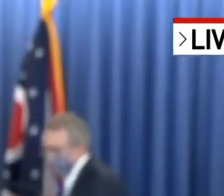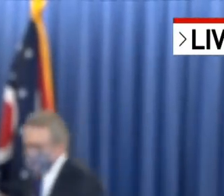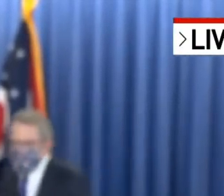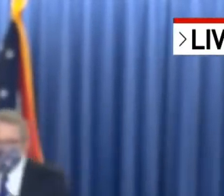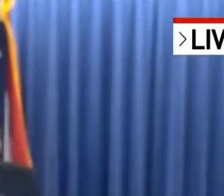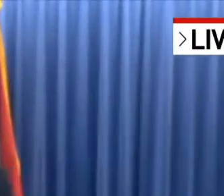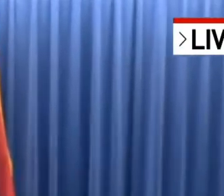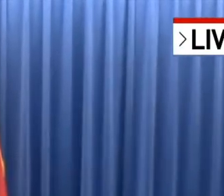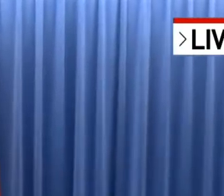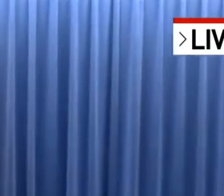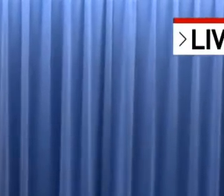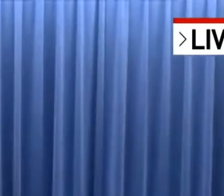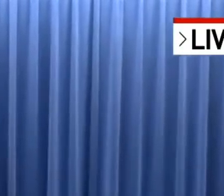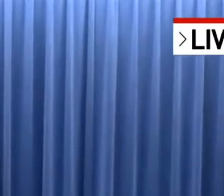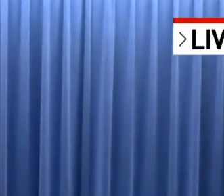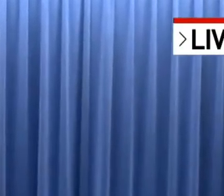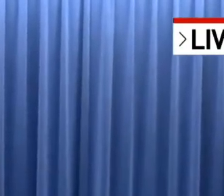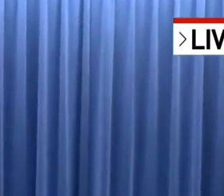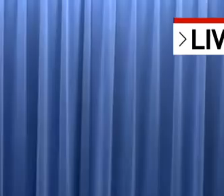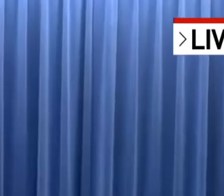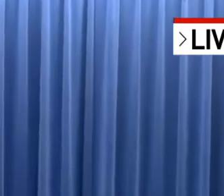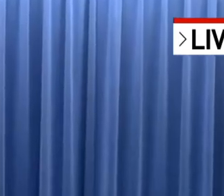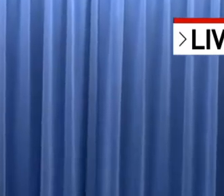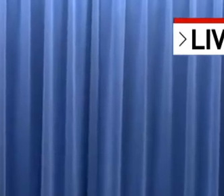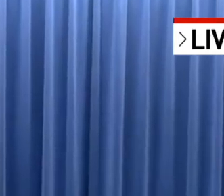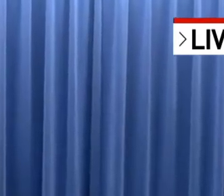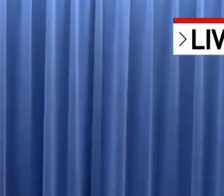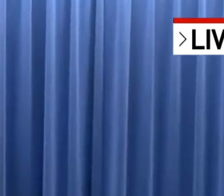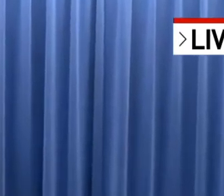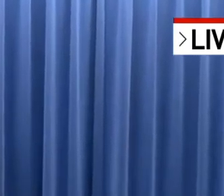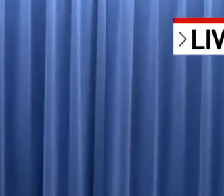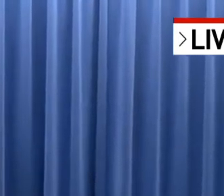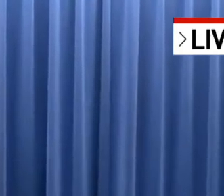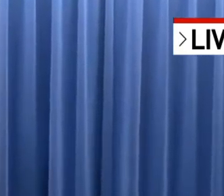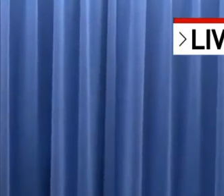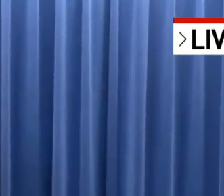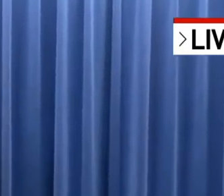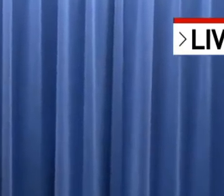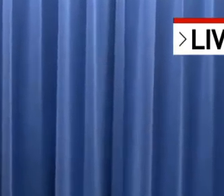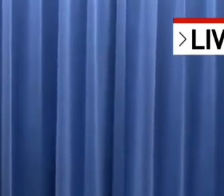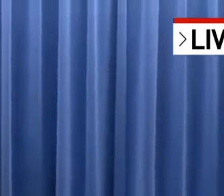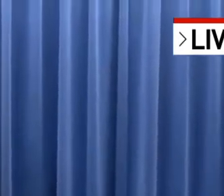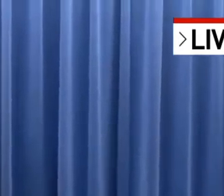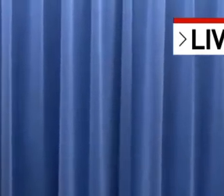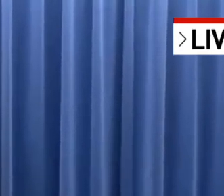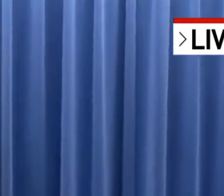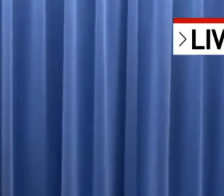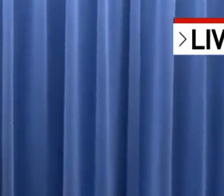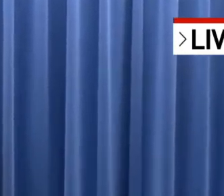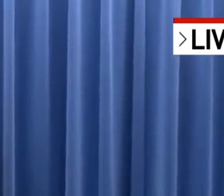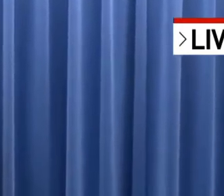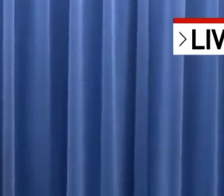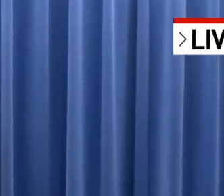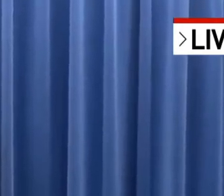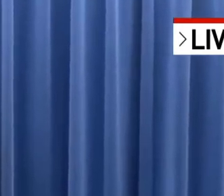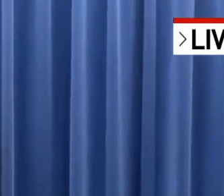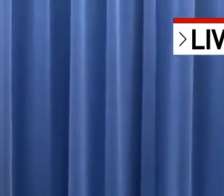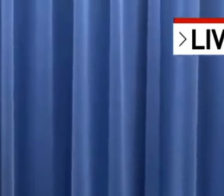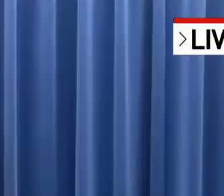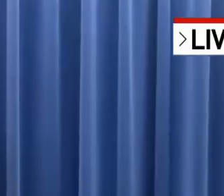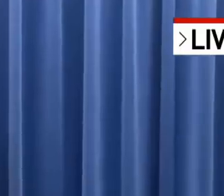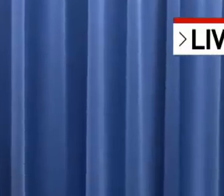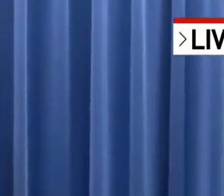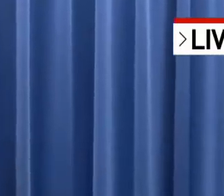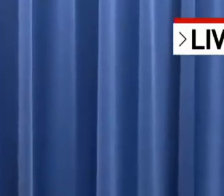governor is stepping up to the podium for his Tuesday briefing on coronavirus here in Ohio. Let's listen in.